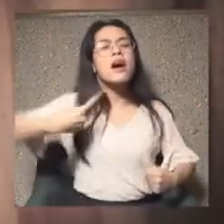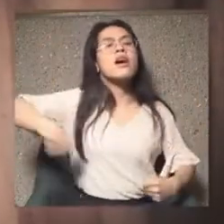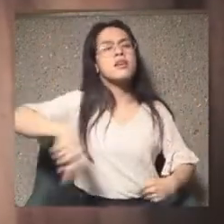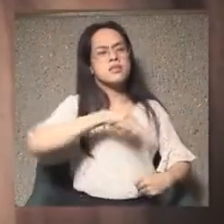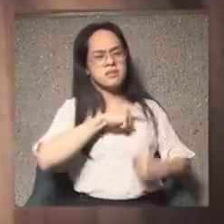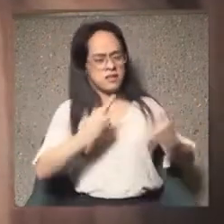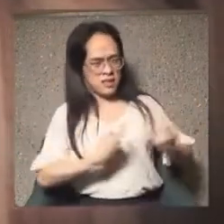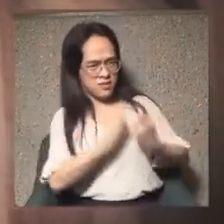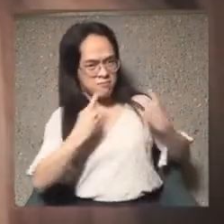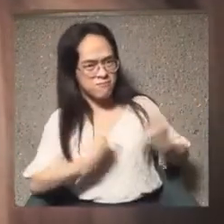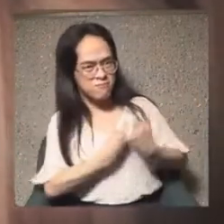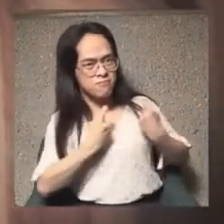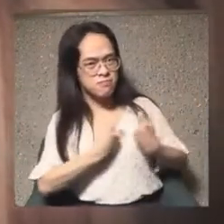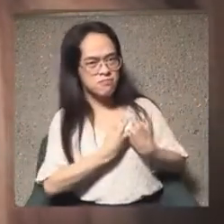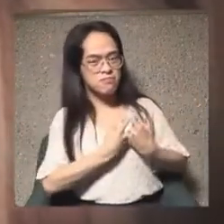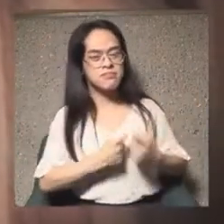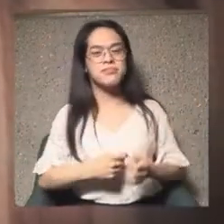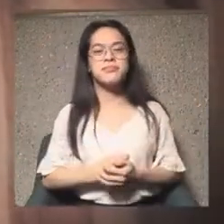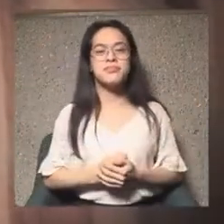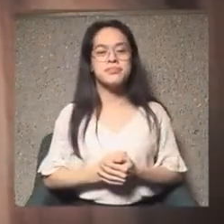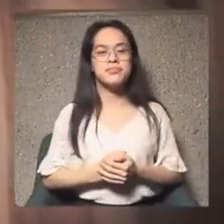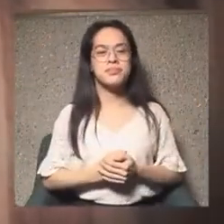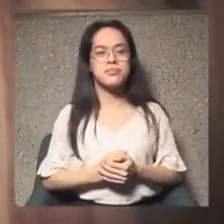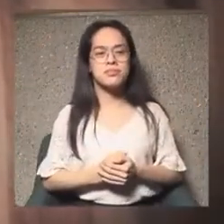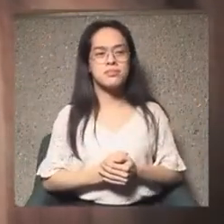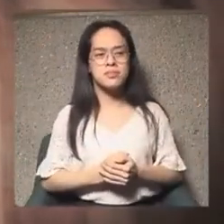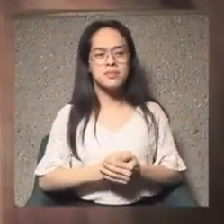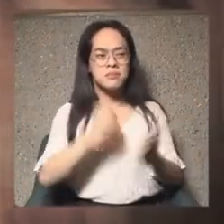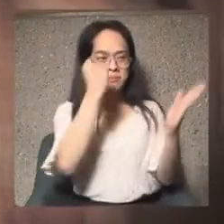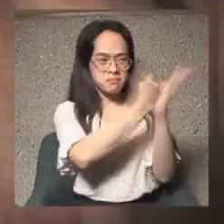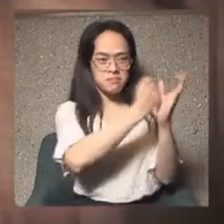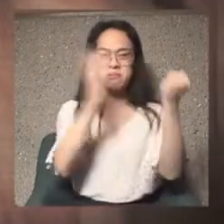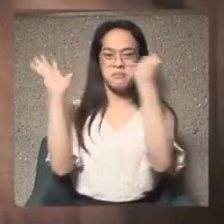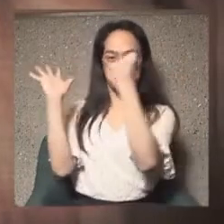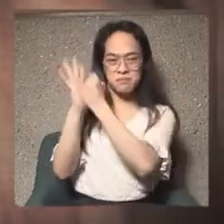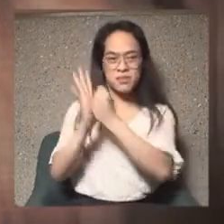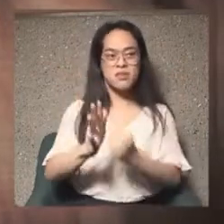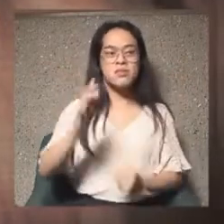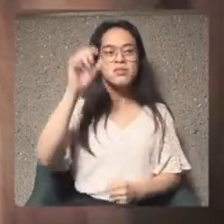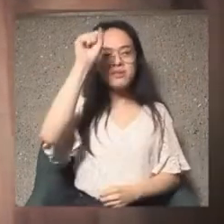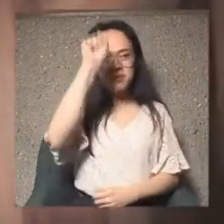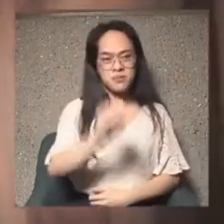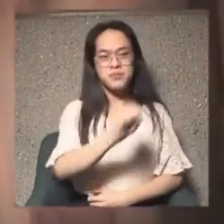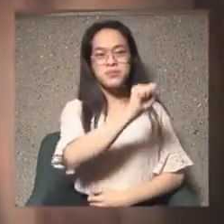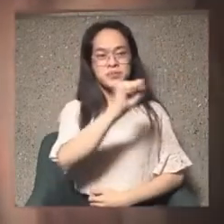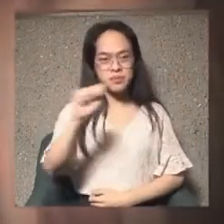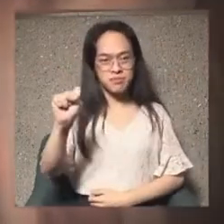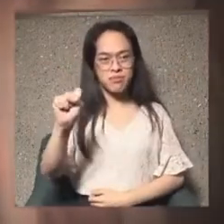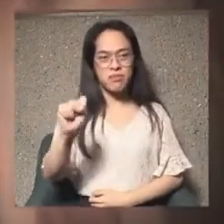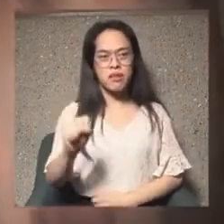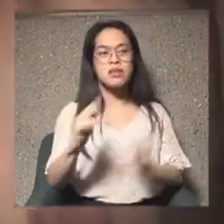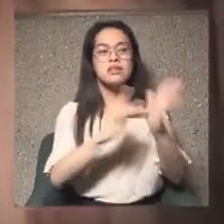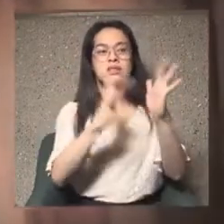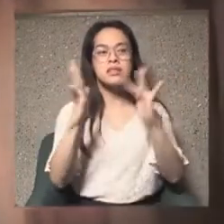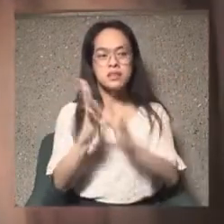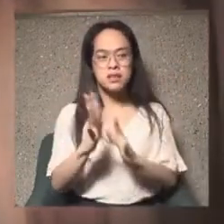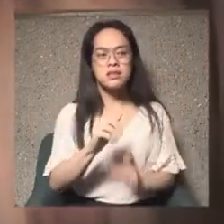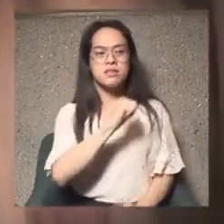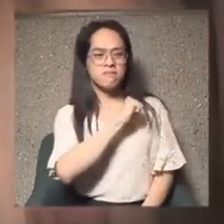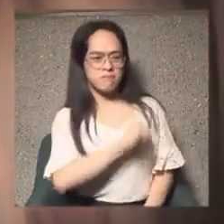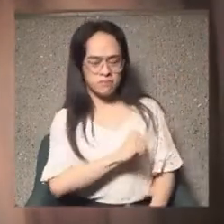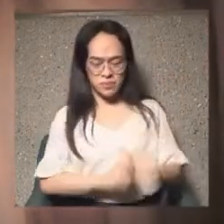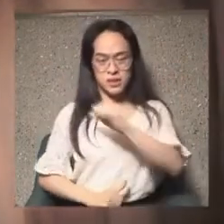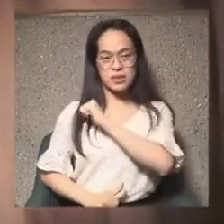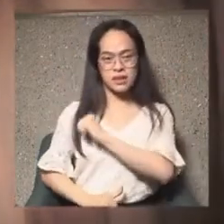Like Jacob, Jesus is the wounded one. But unlike Jacob, who got